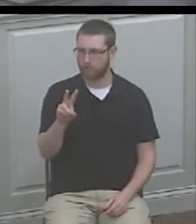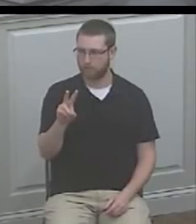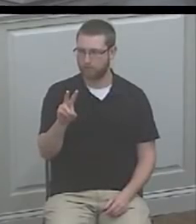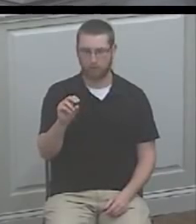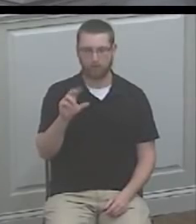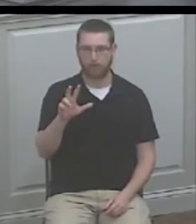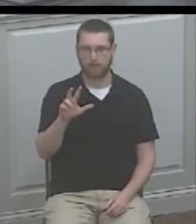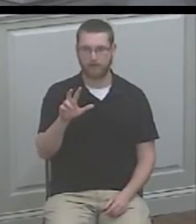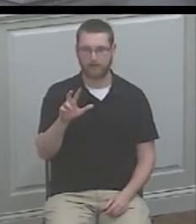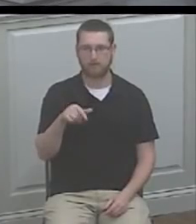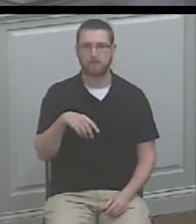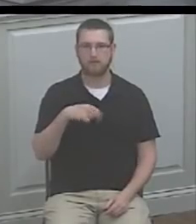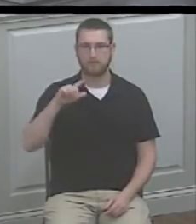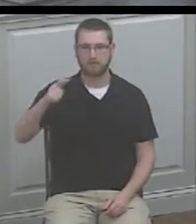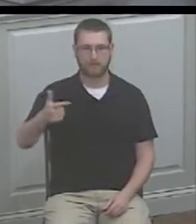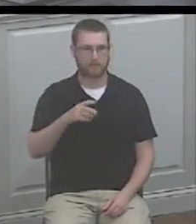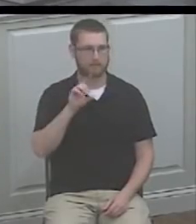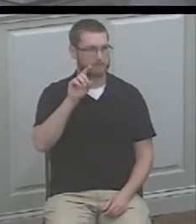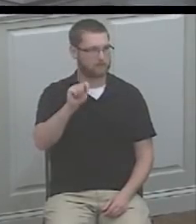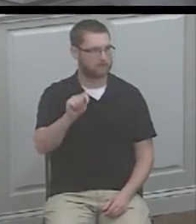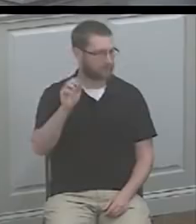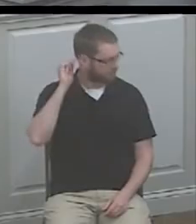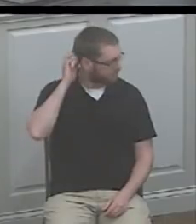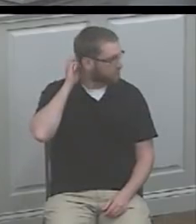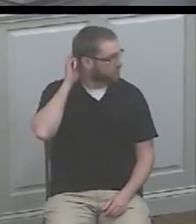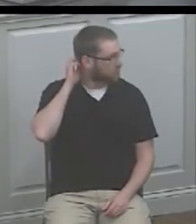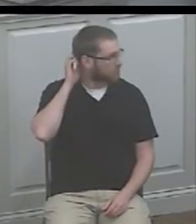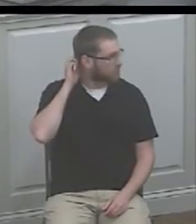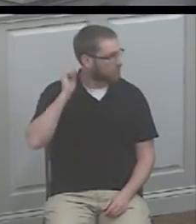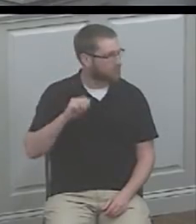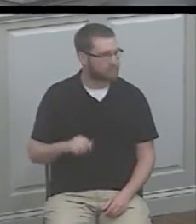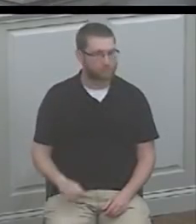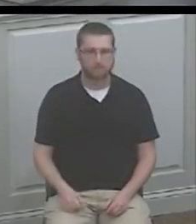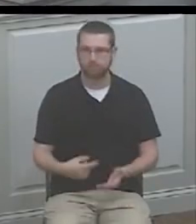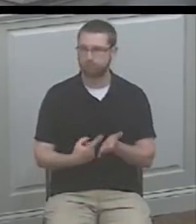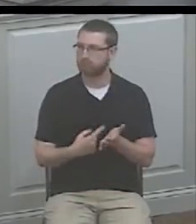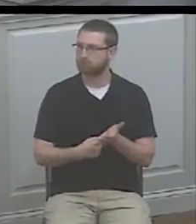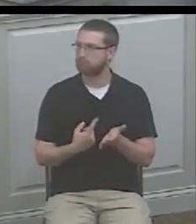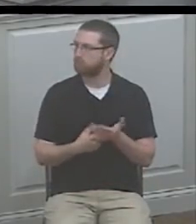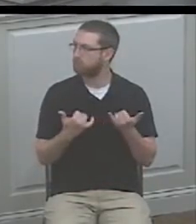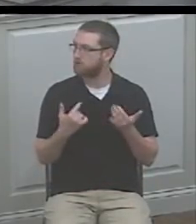2018-05-14-03. Second. Motion been made by Commissioner Atkins, second by Commissioner Terry. Discussion?